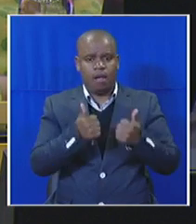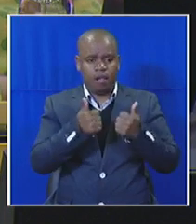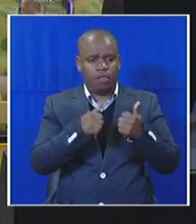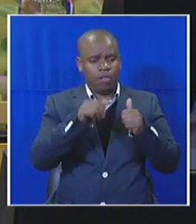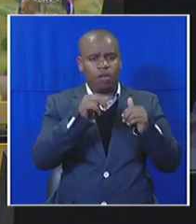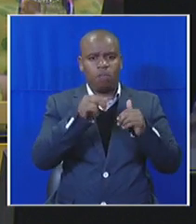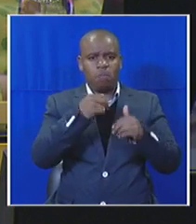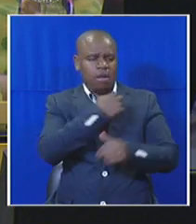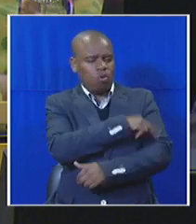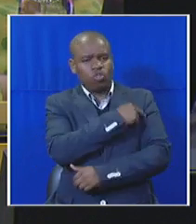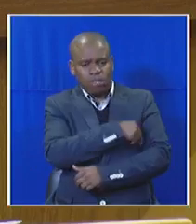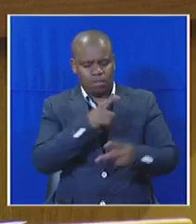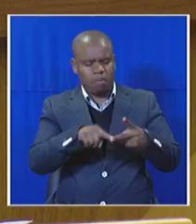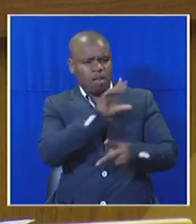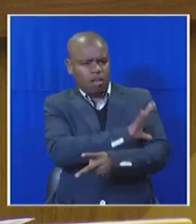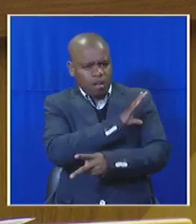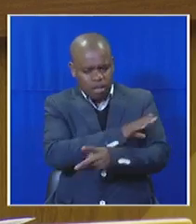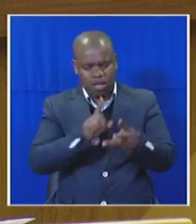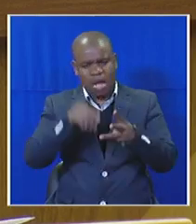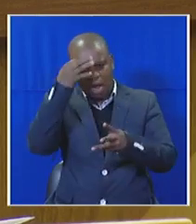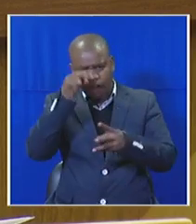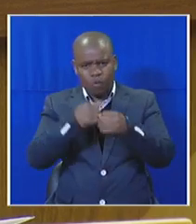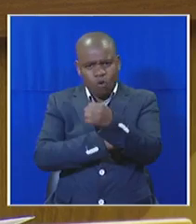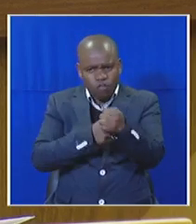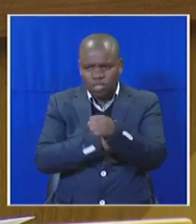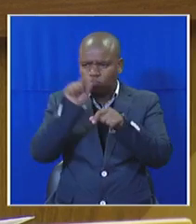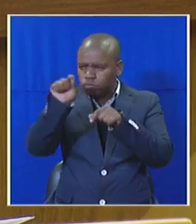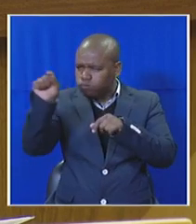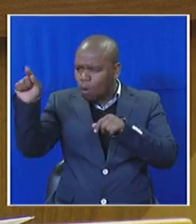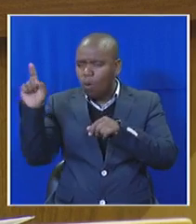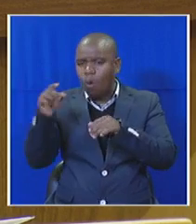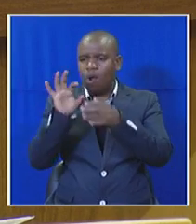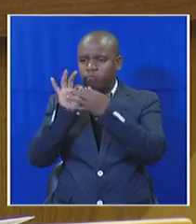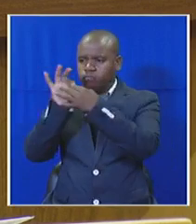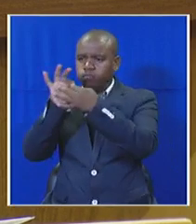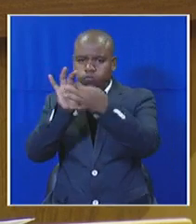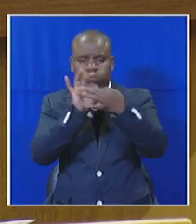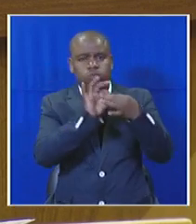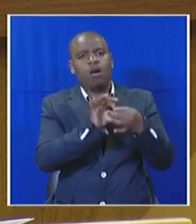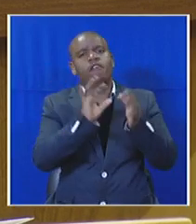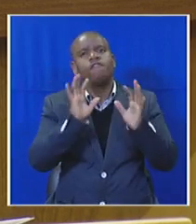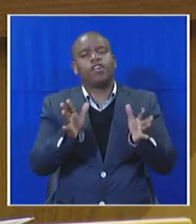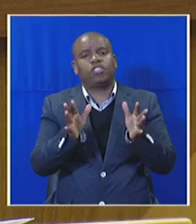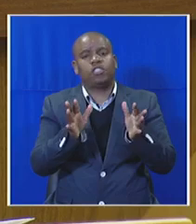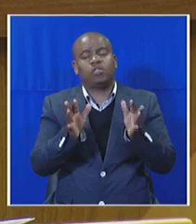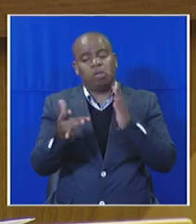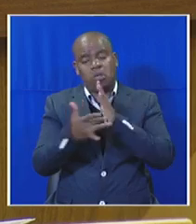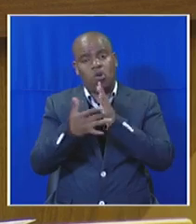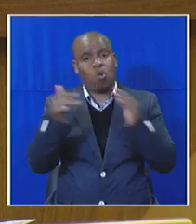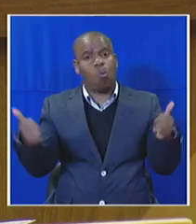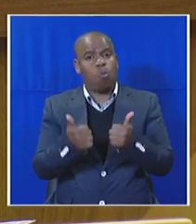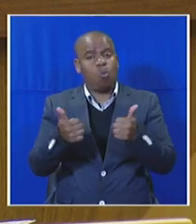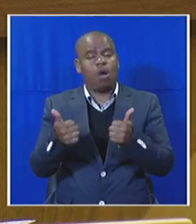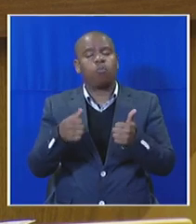and government facilities countrywide. And we are happy with the